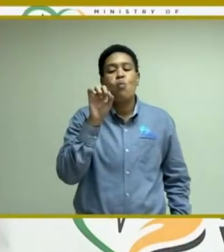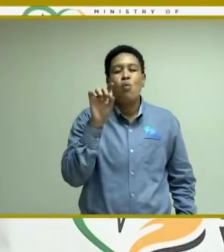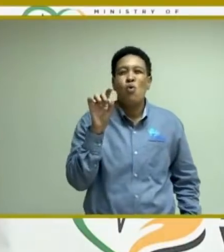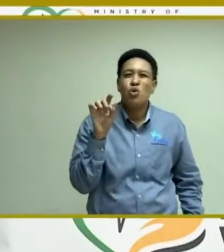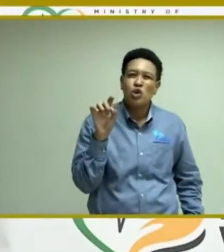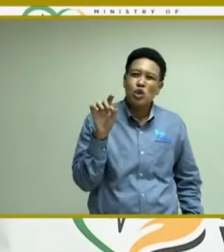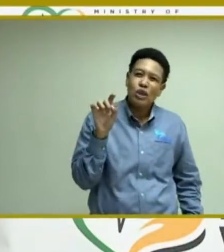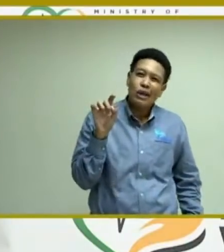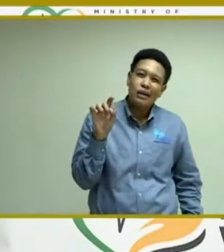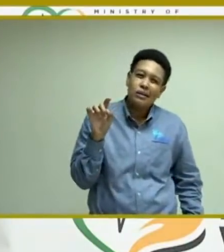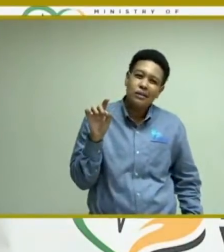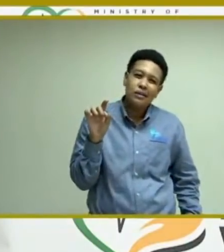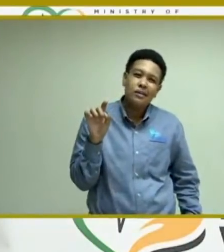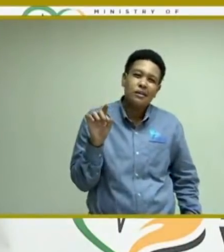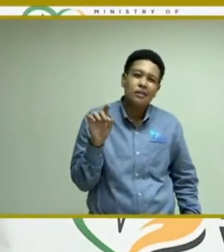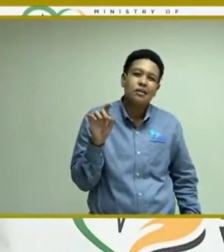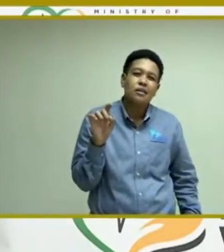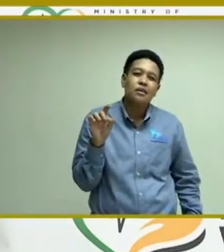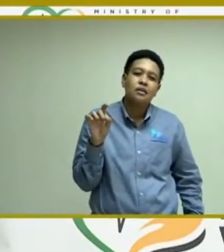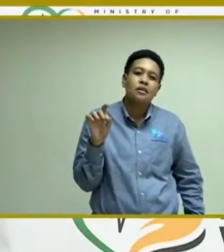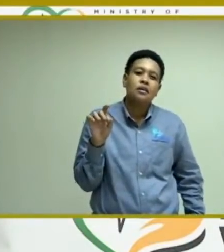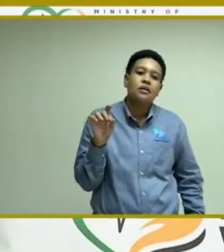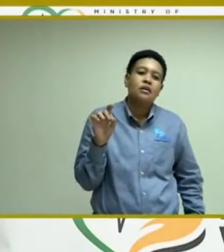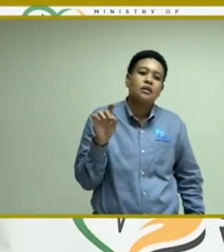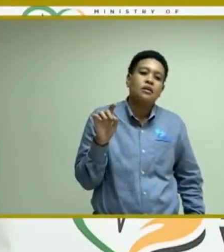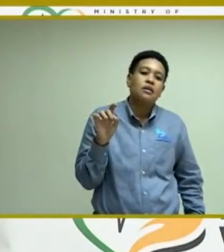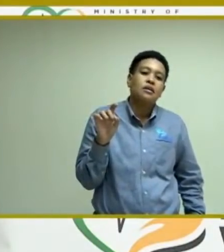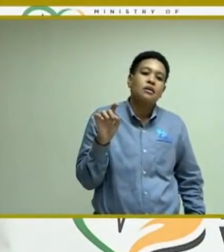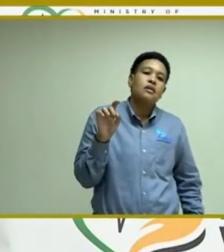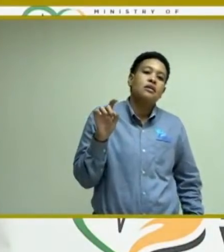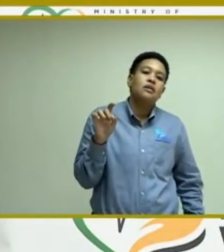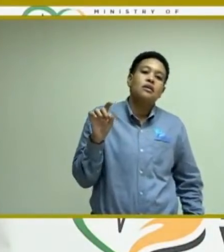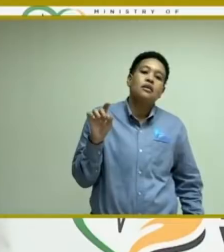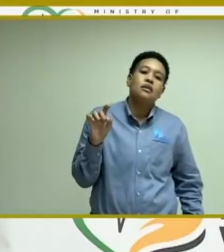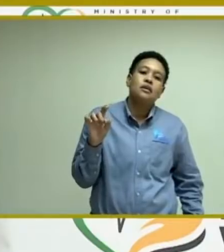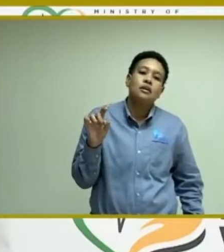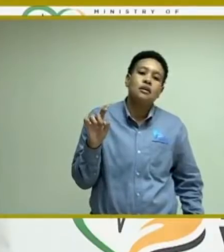140, just make sure I have that,